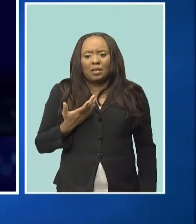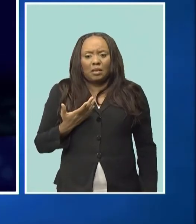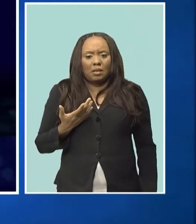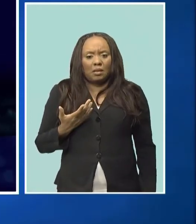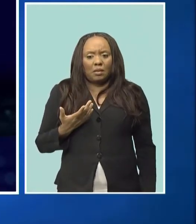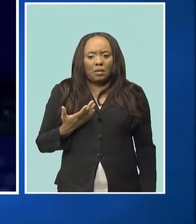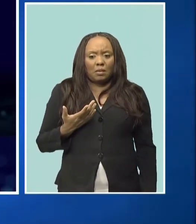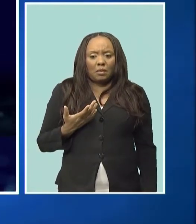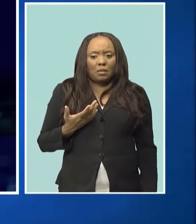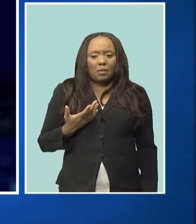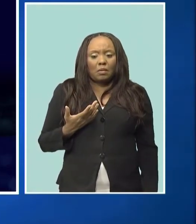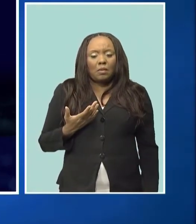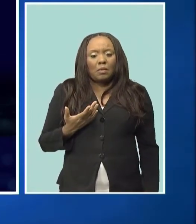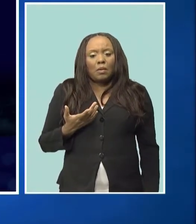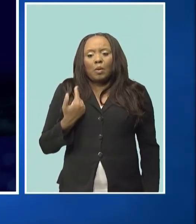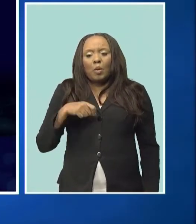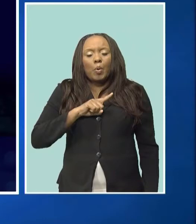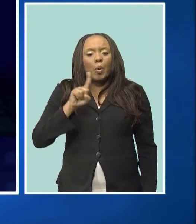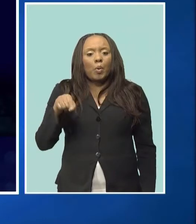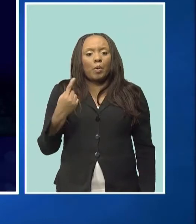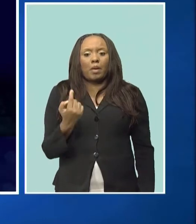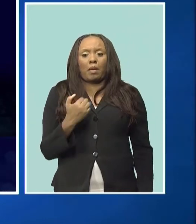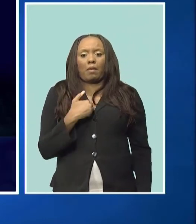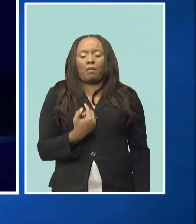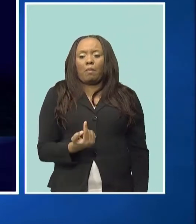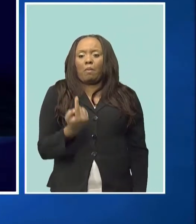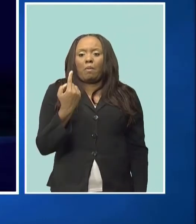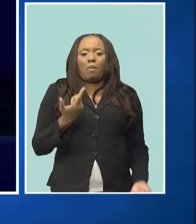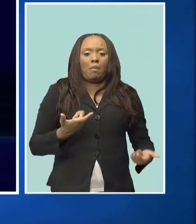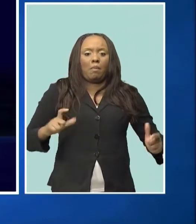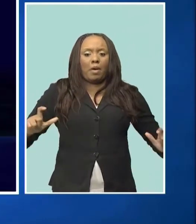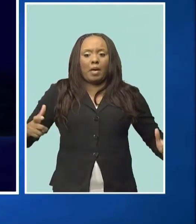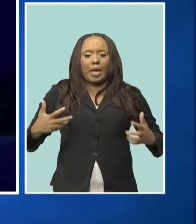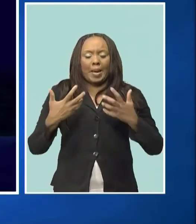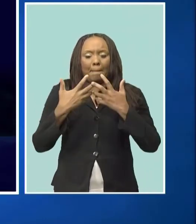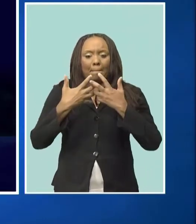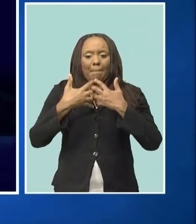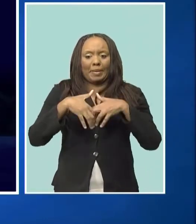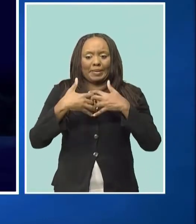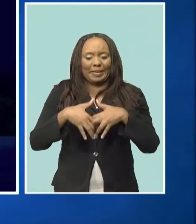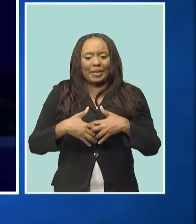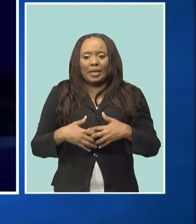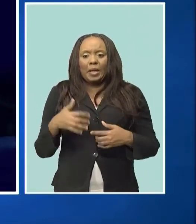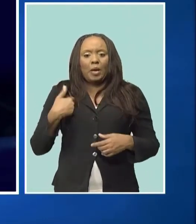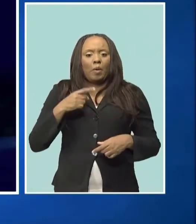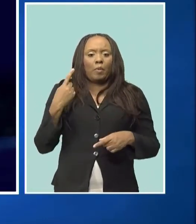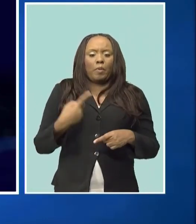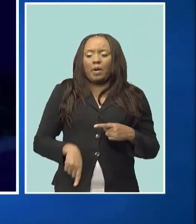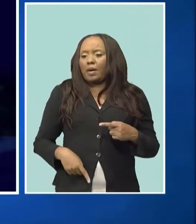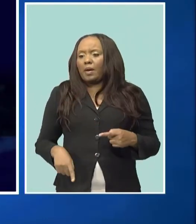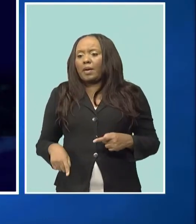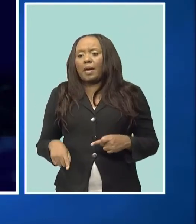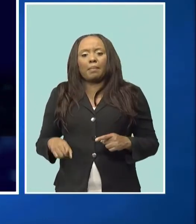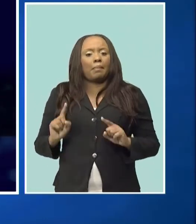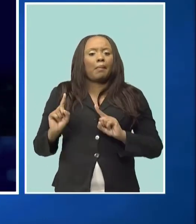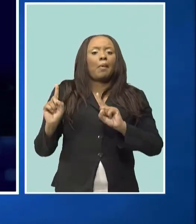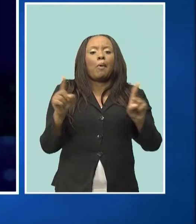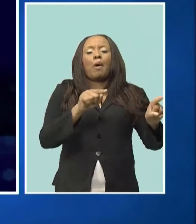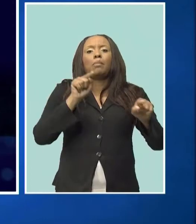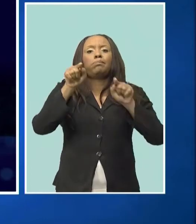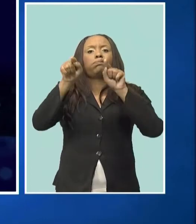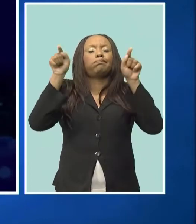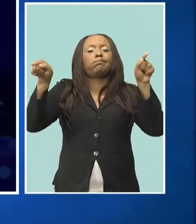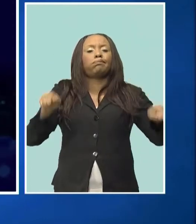we can't be all over the place at the same time. So when they got to me, my canes had dried